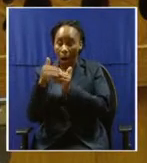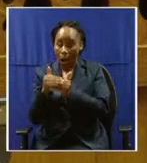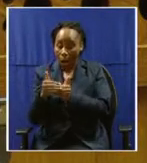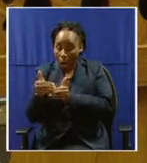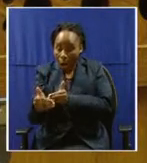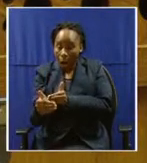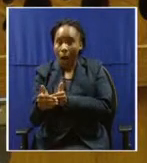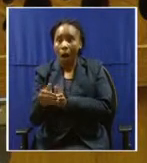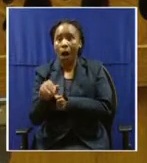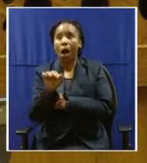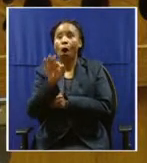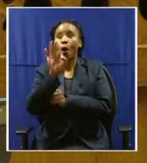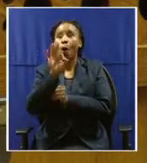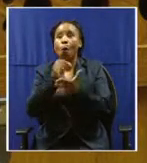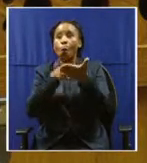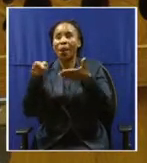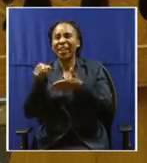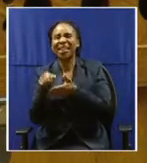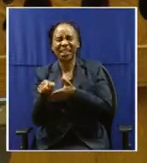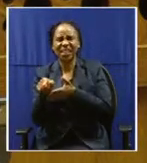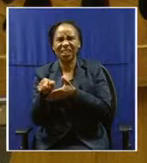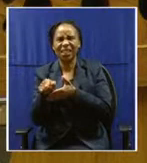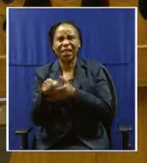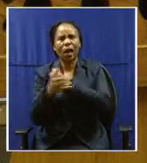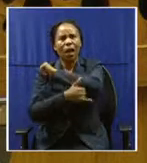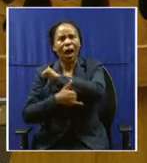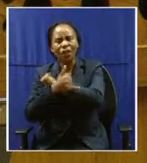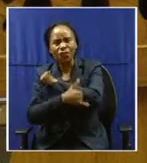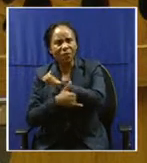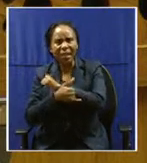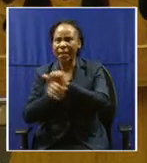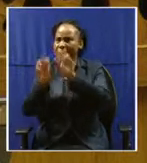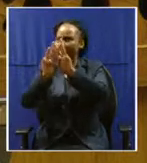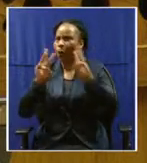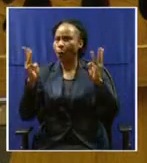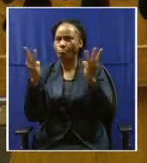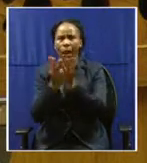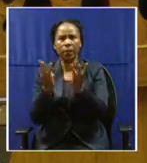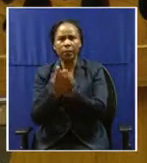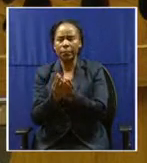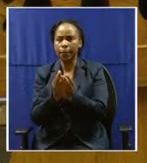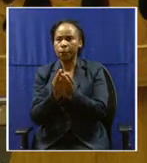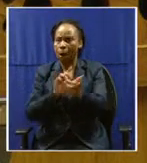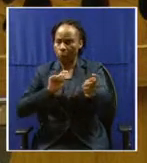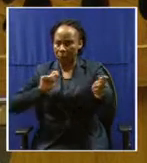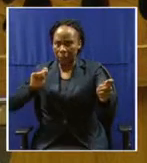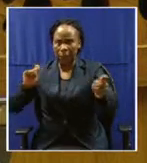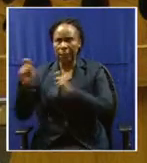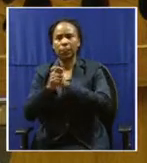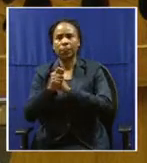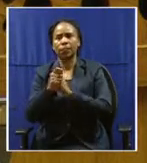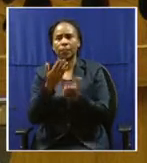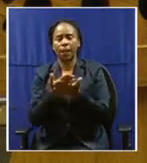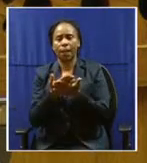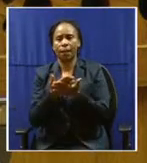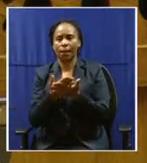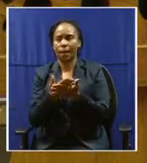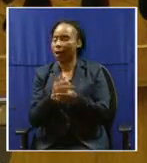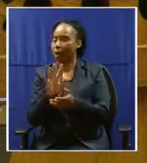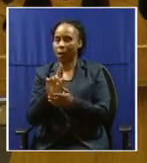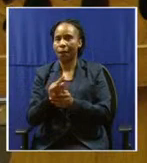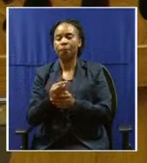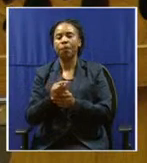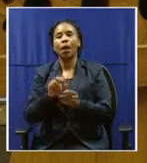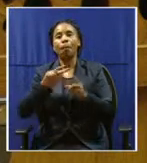our country and our world would have changed so dramatically. Our plans had to be